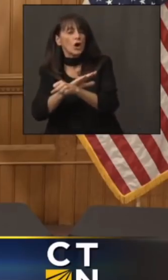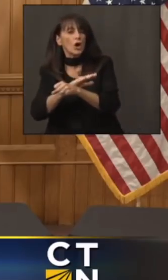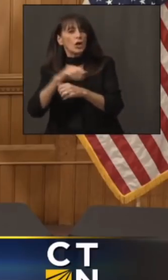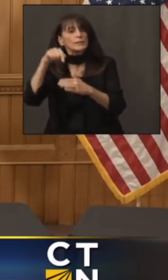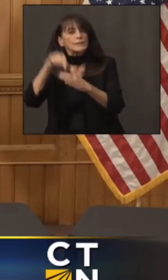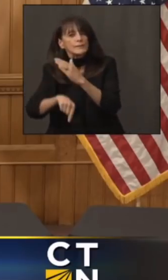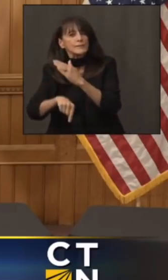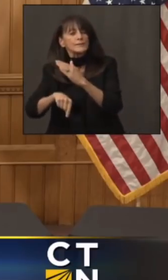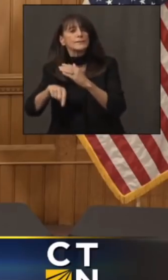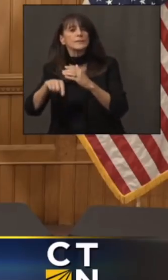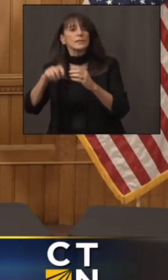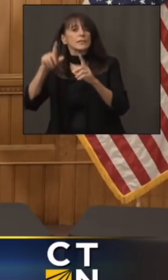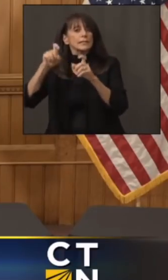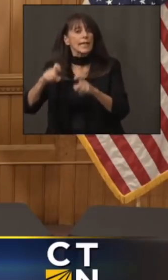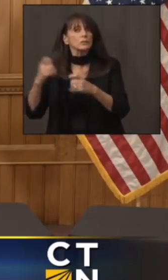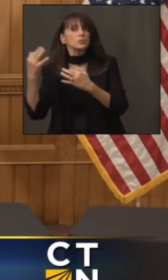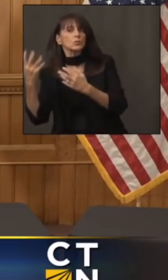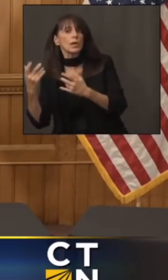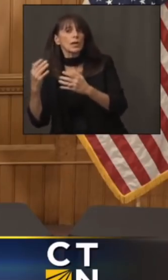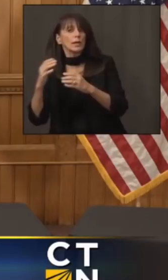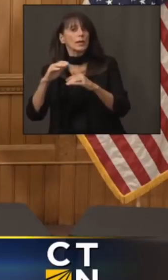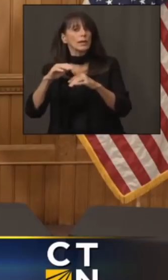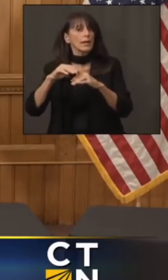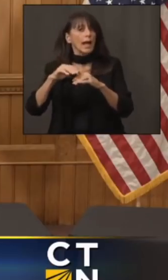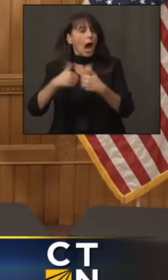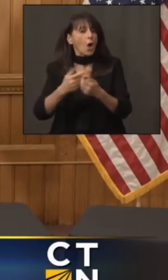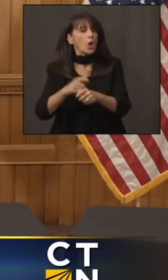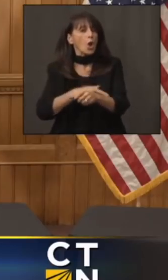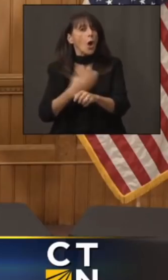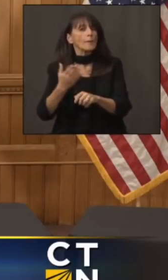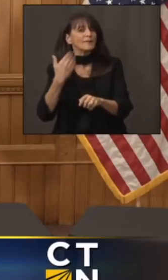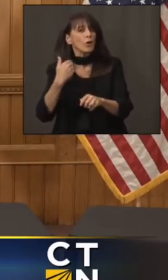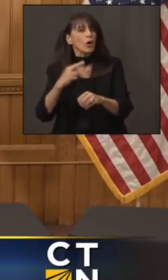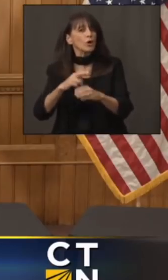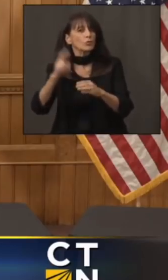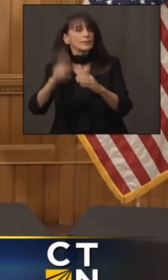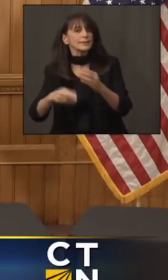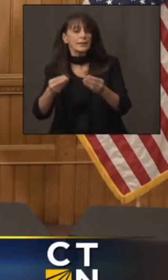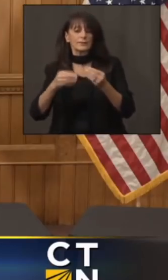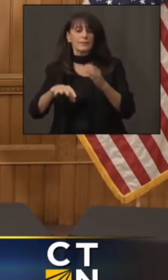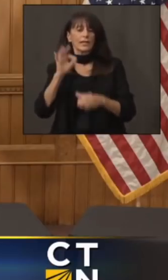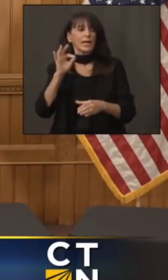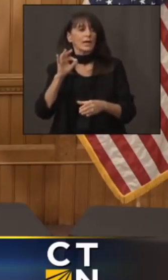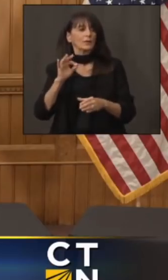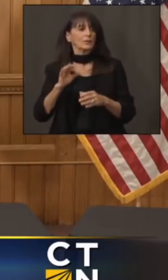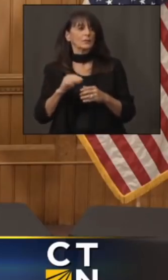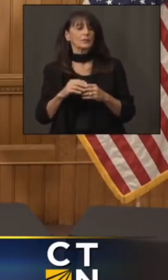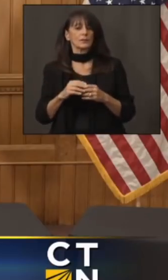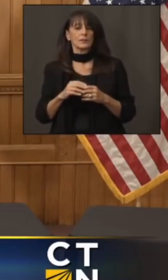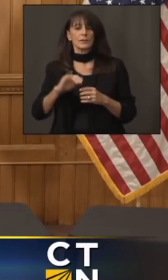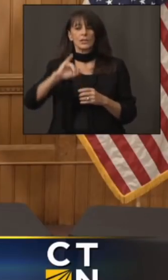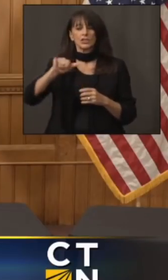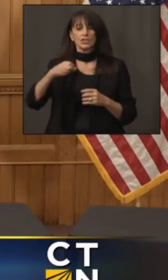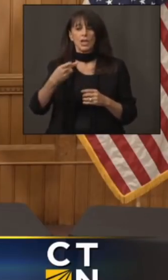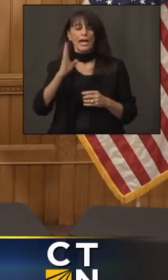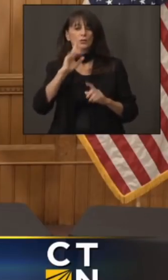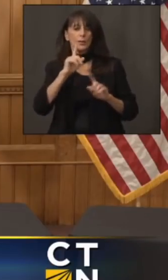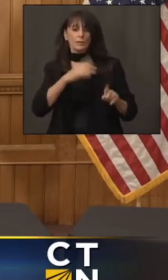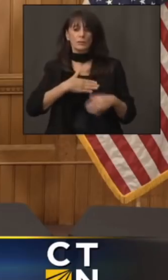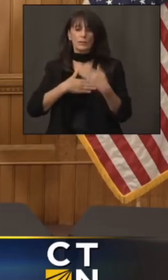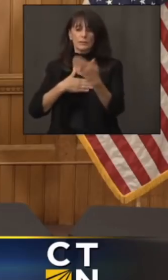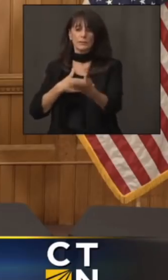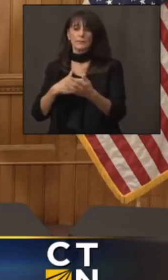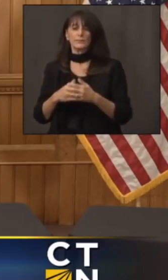test? And how long will those results take to come back? You want to try that, Josh? Sure. It'll be